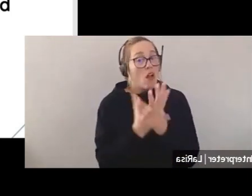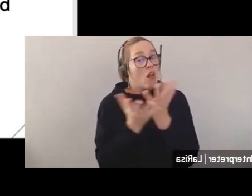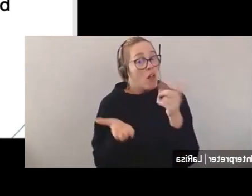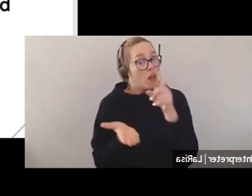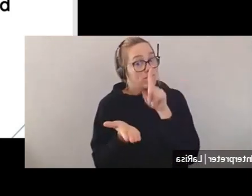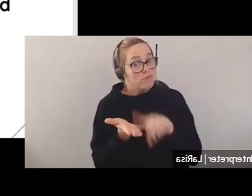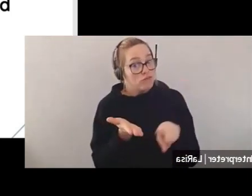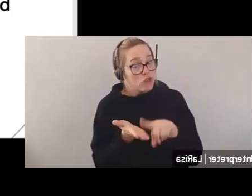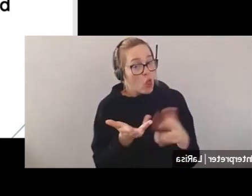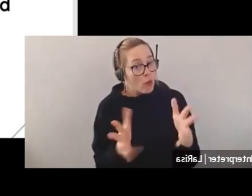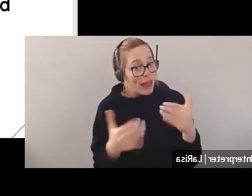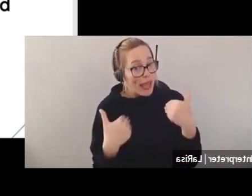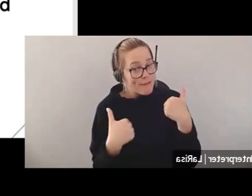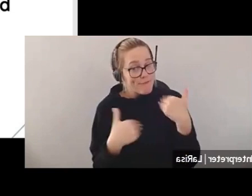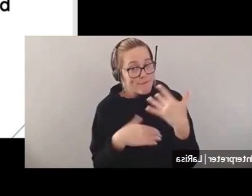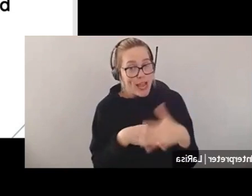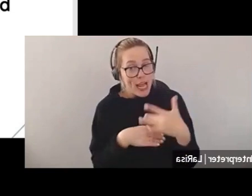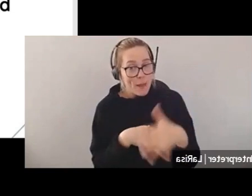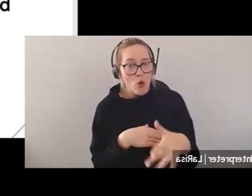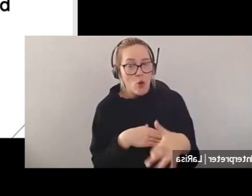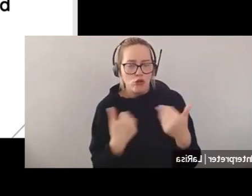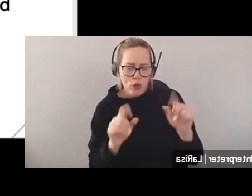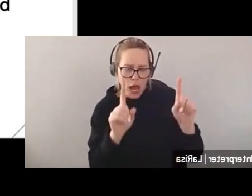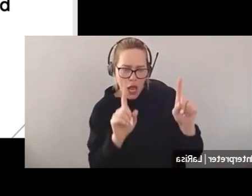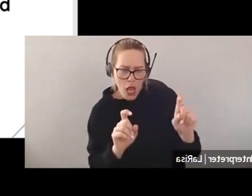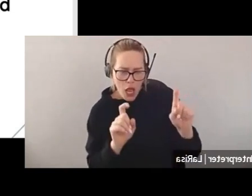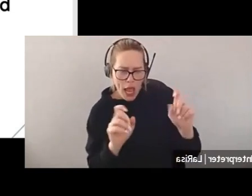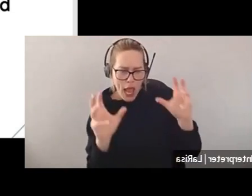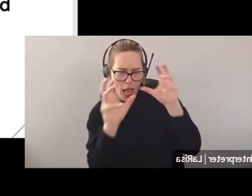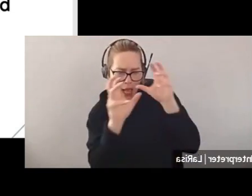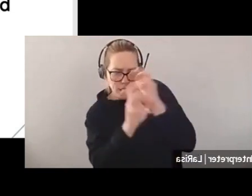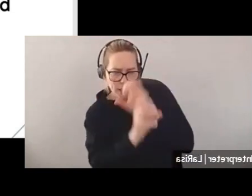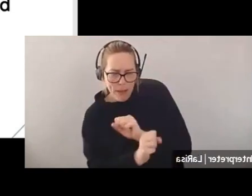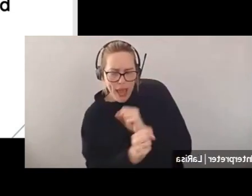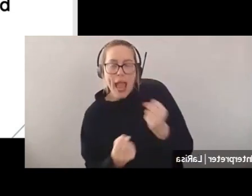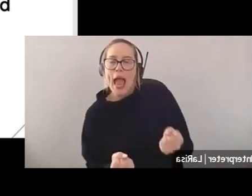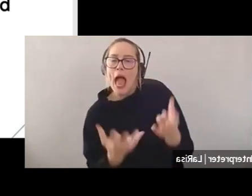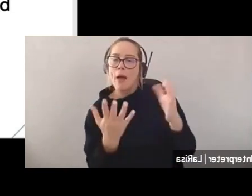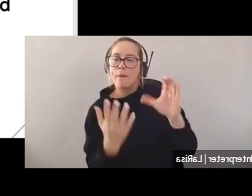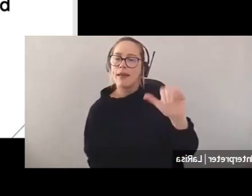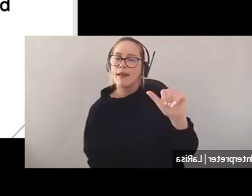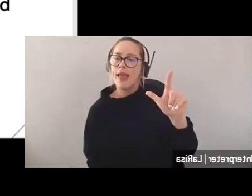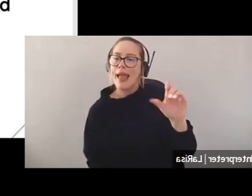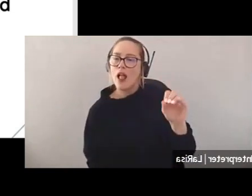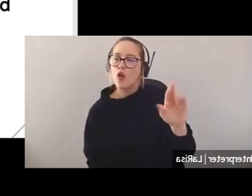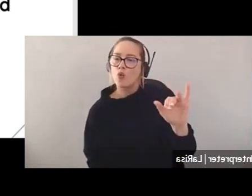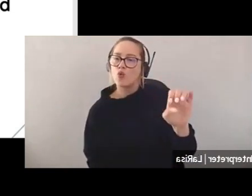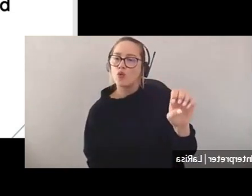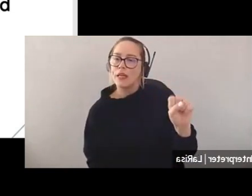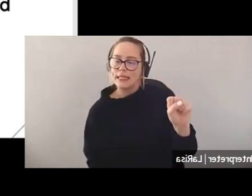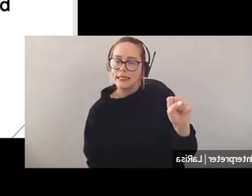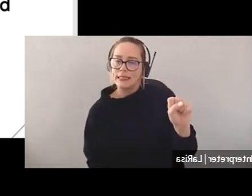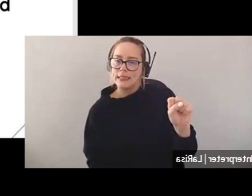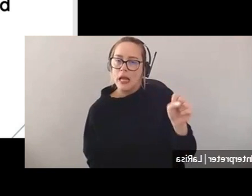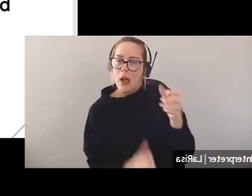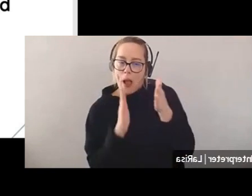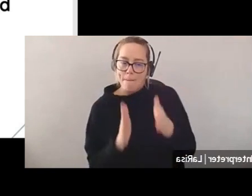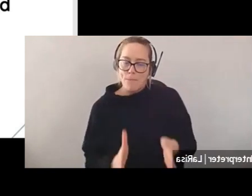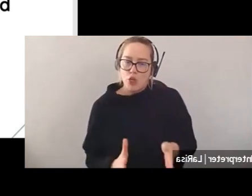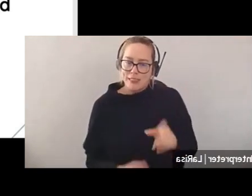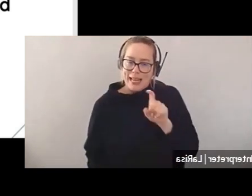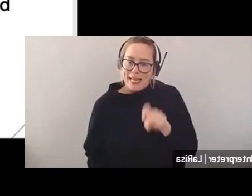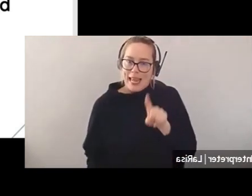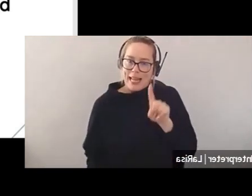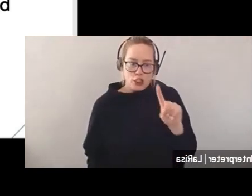is, a lot of research has been done to try and estimate how